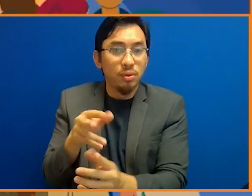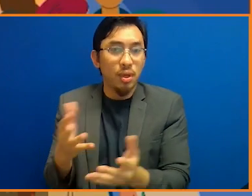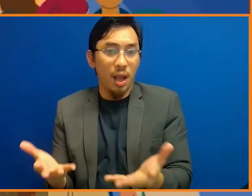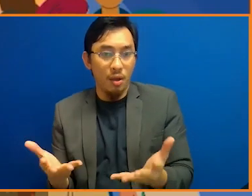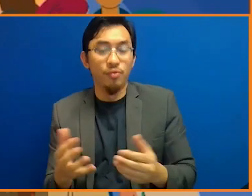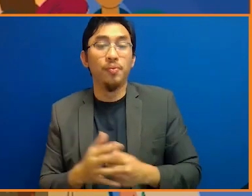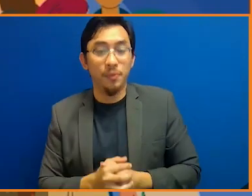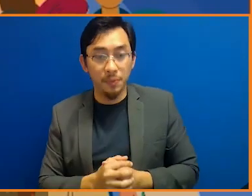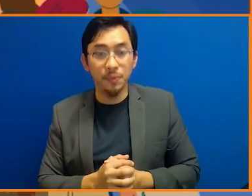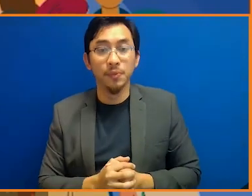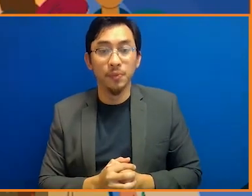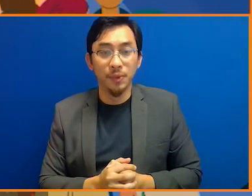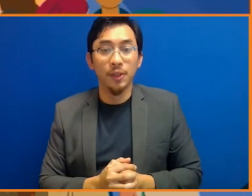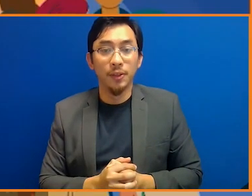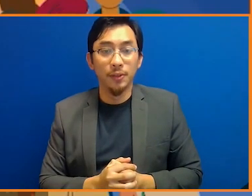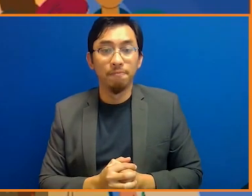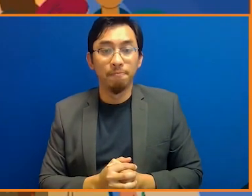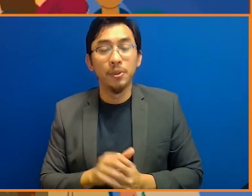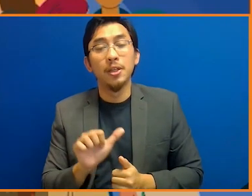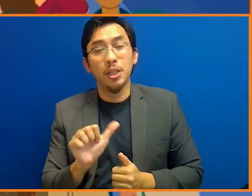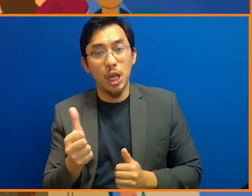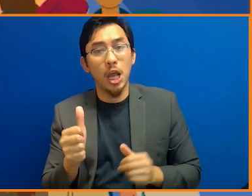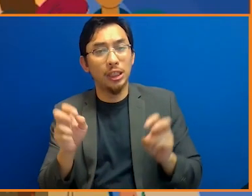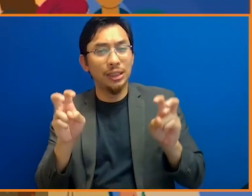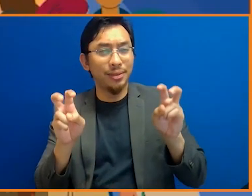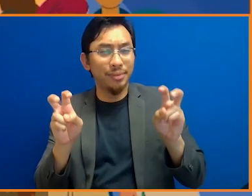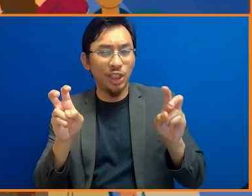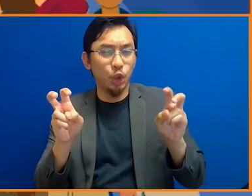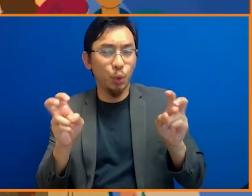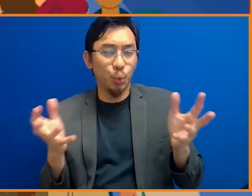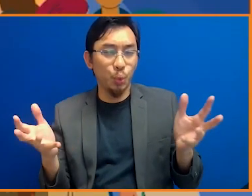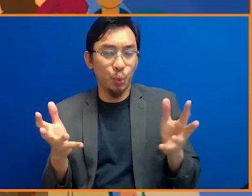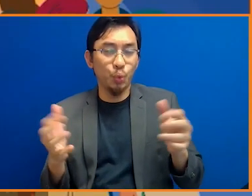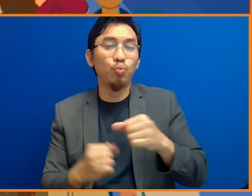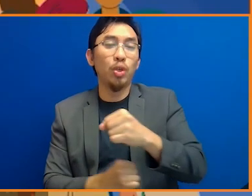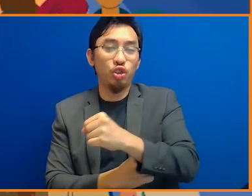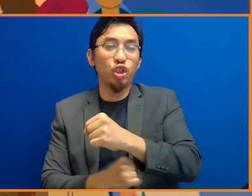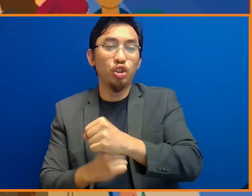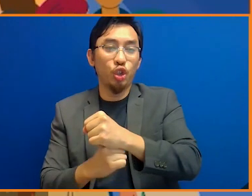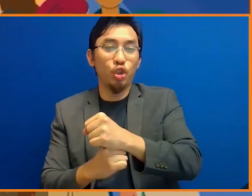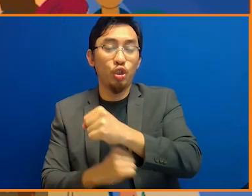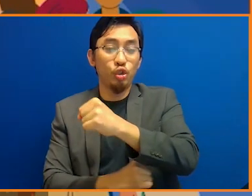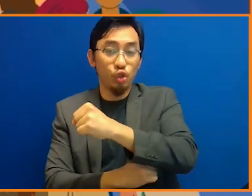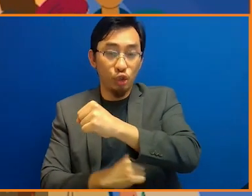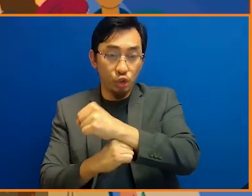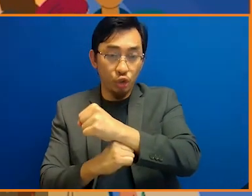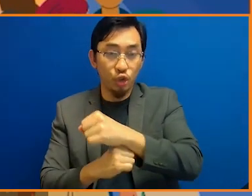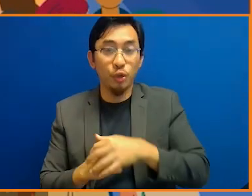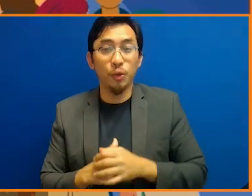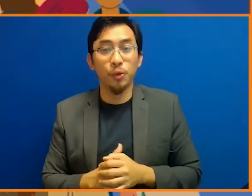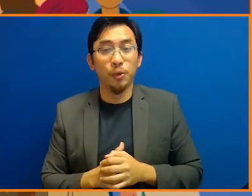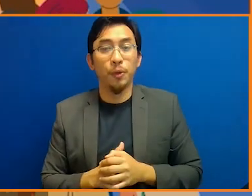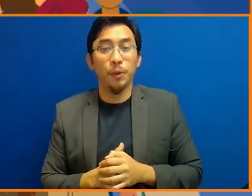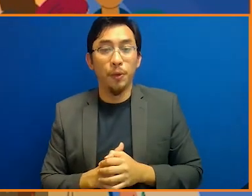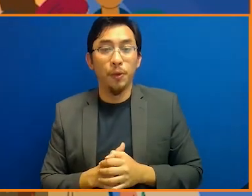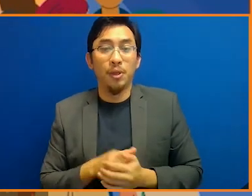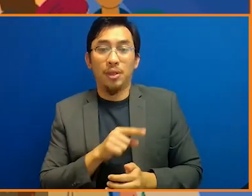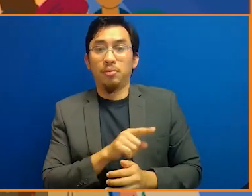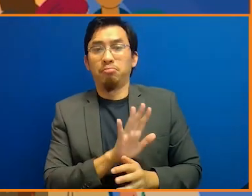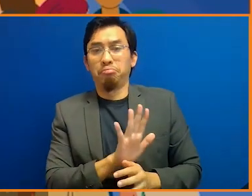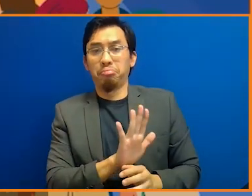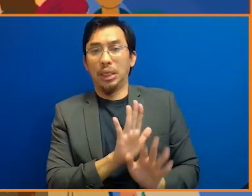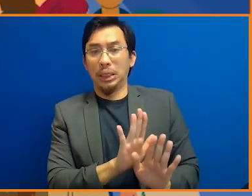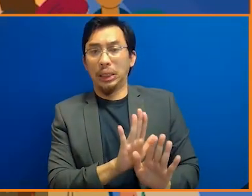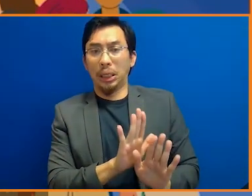And another issue is like things like structures, we